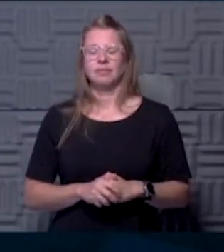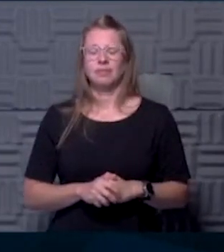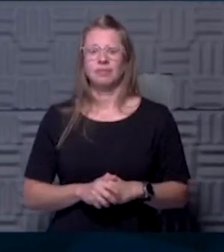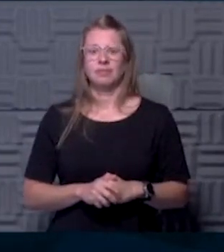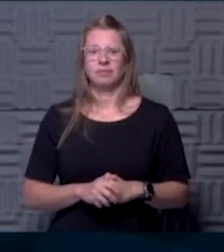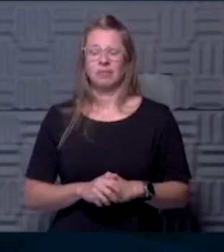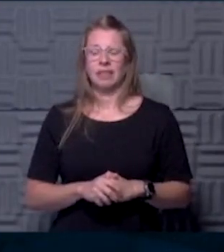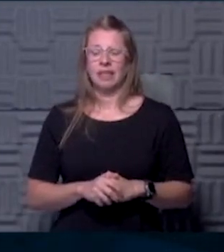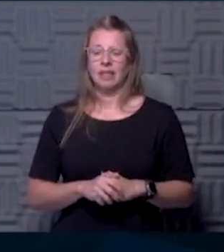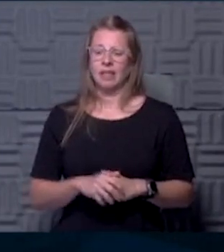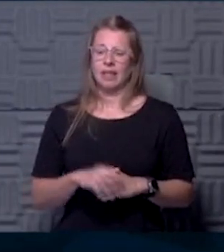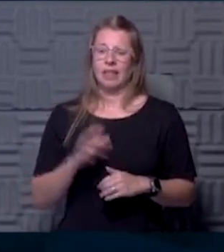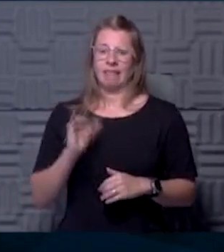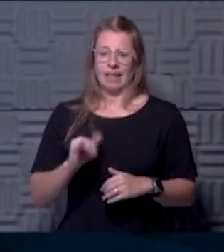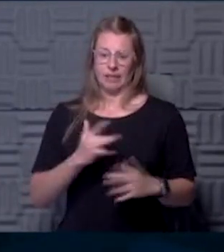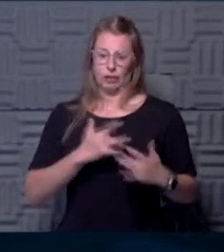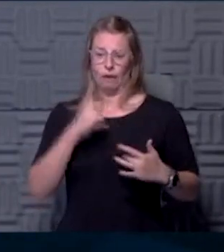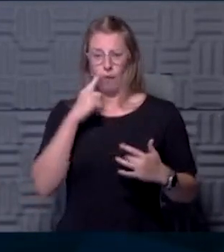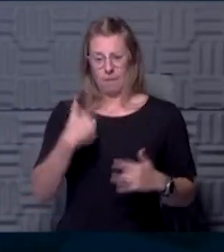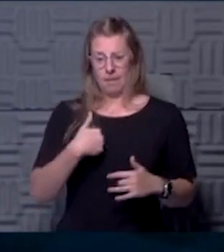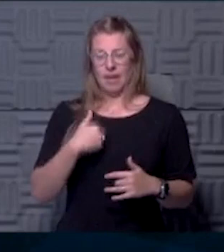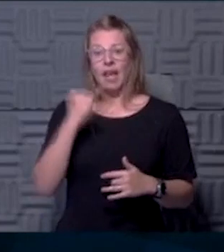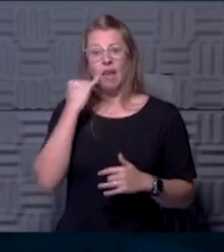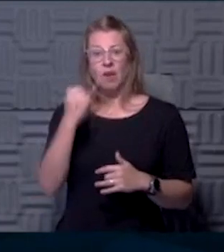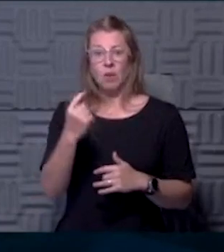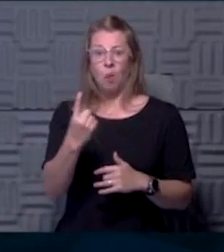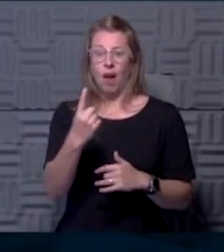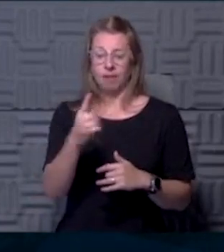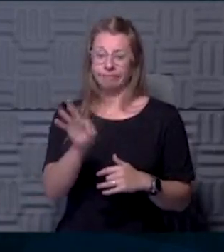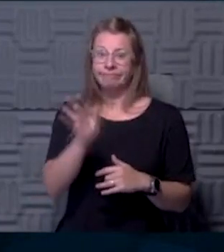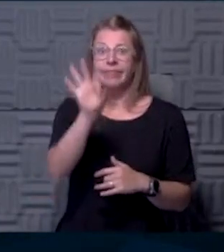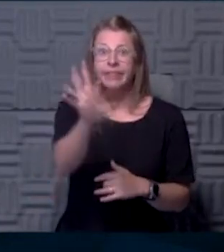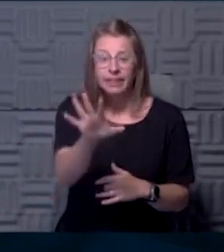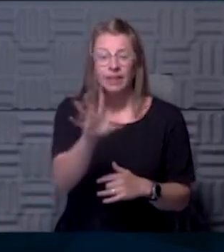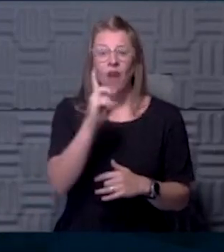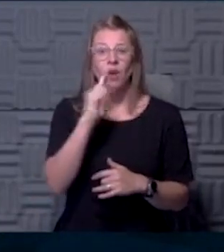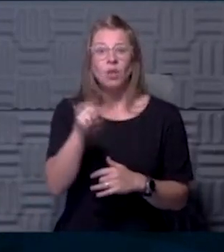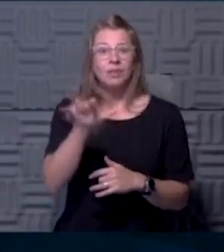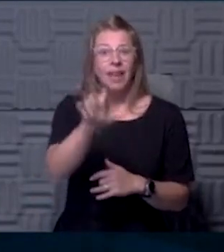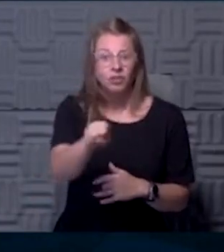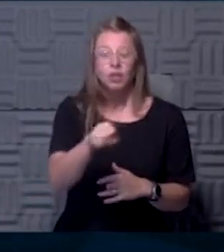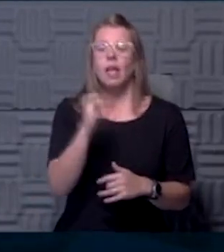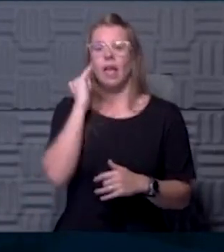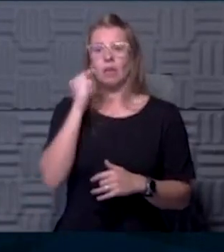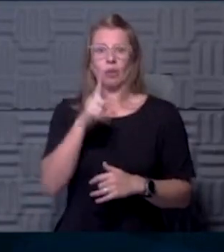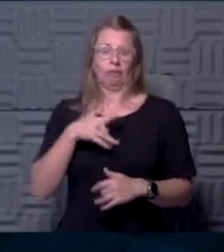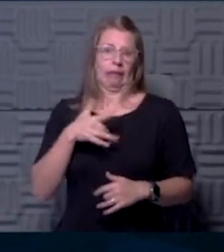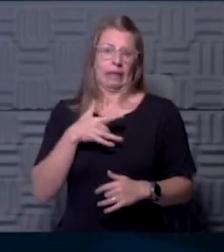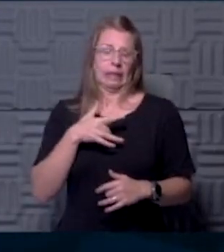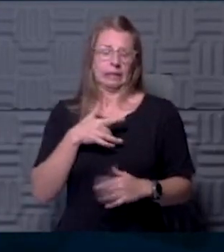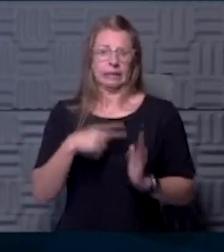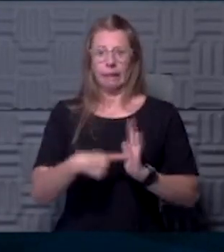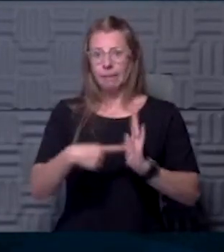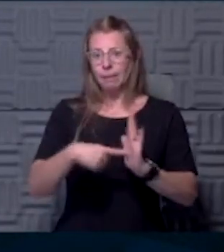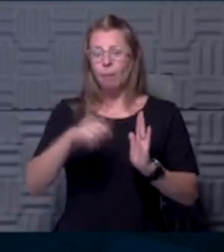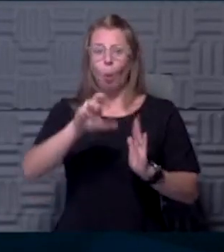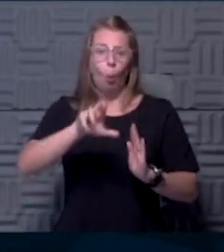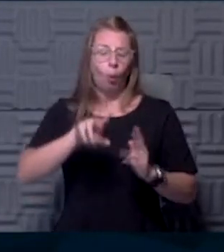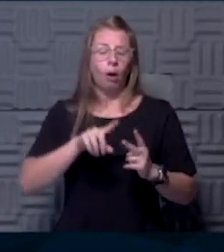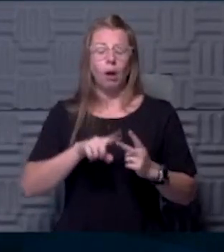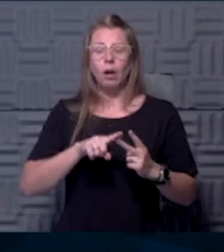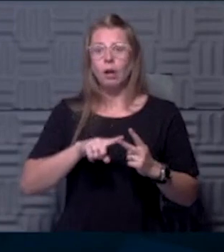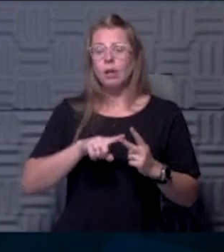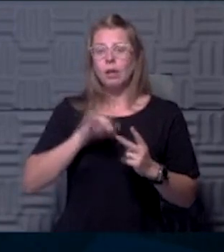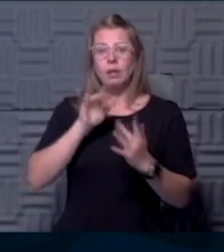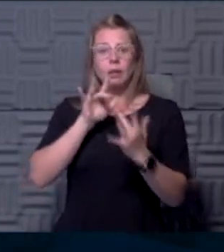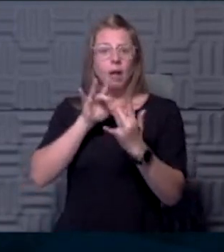is concerning to us. So if I could send one message, it's that, if you are feeling symptoms of COVID, or if you have been